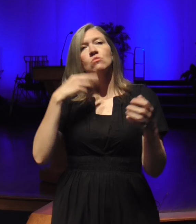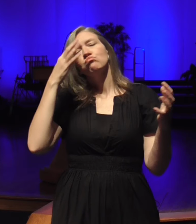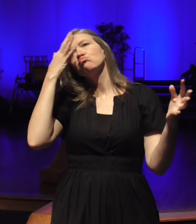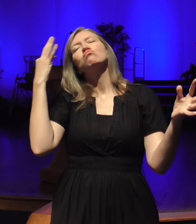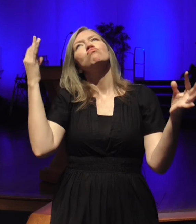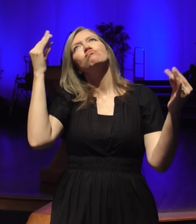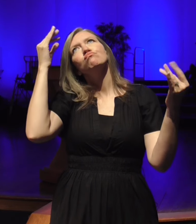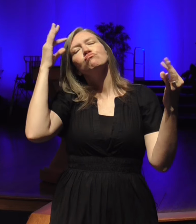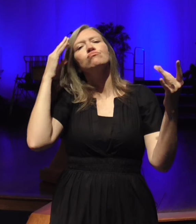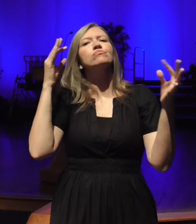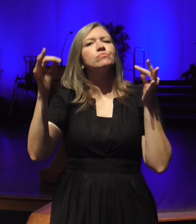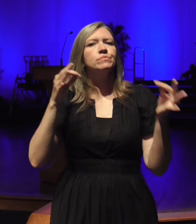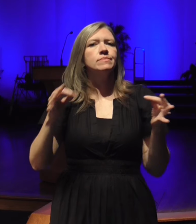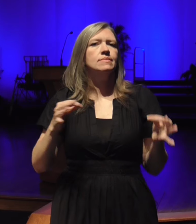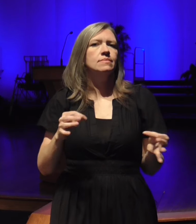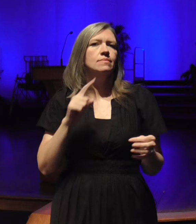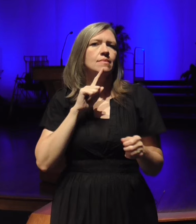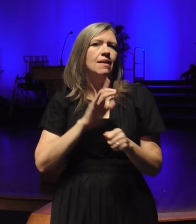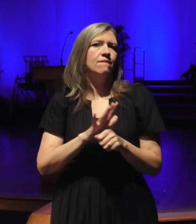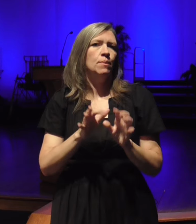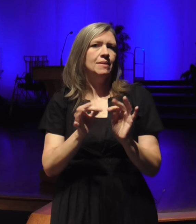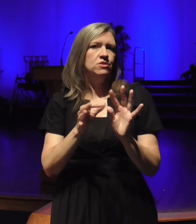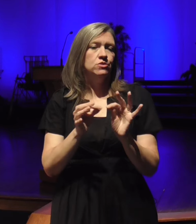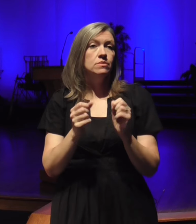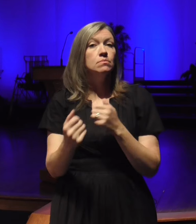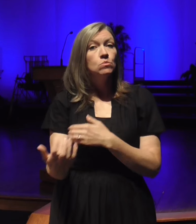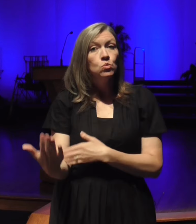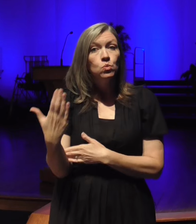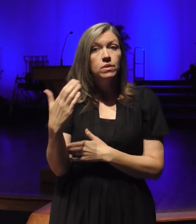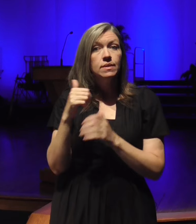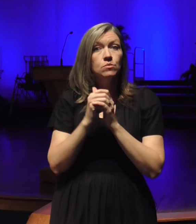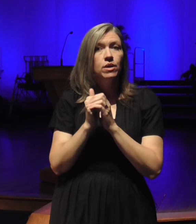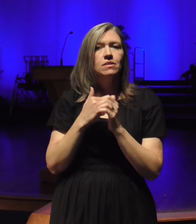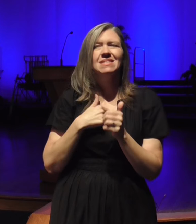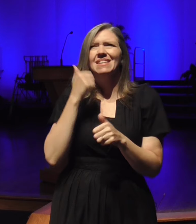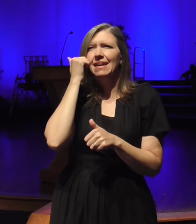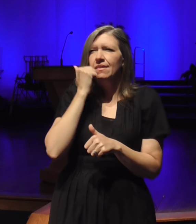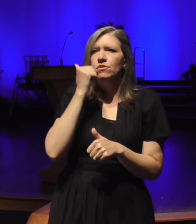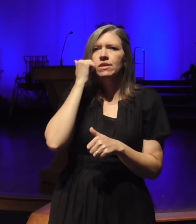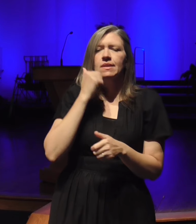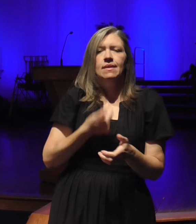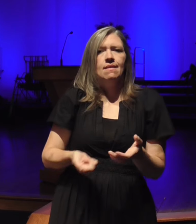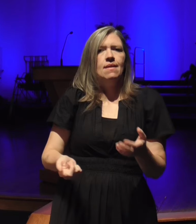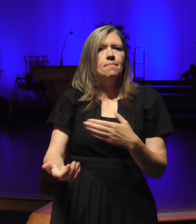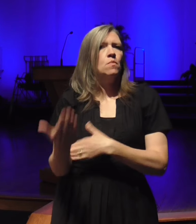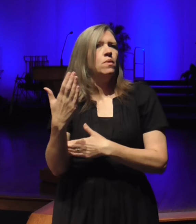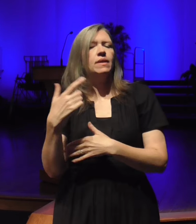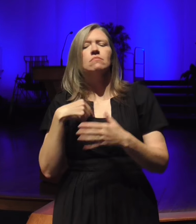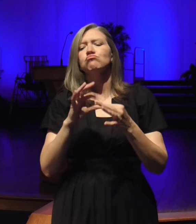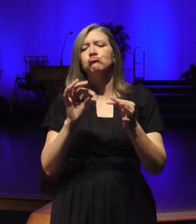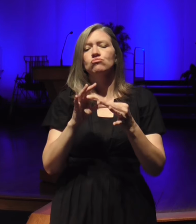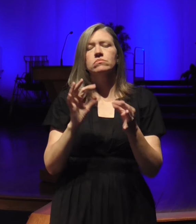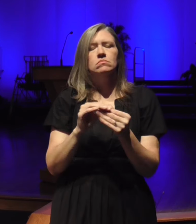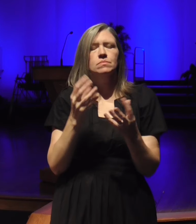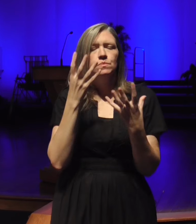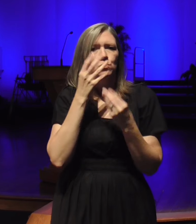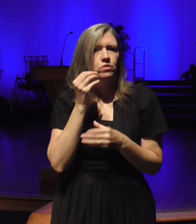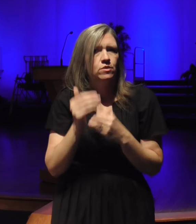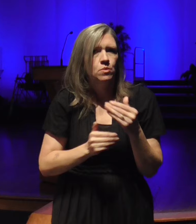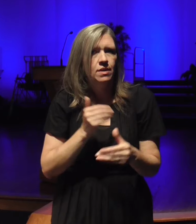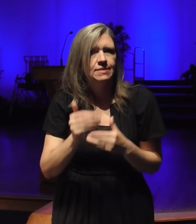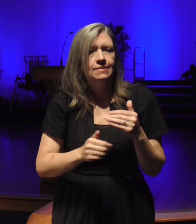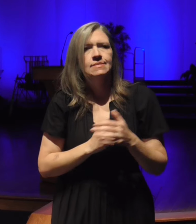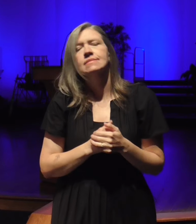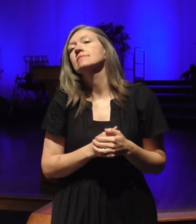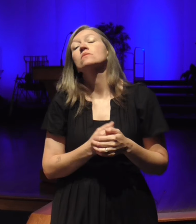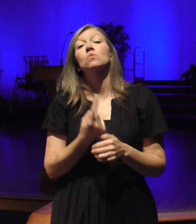Every year at the beginning of the year, I articulate some affirmations. And in my morning prayers,